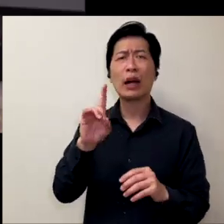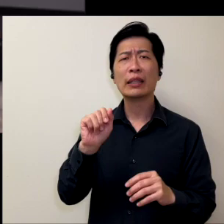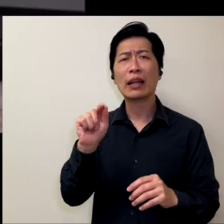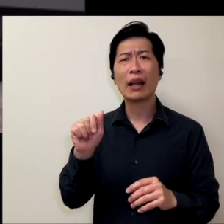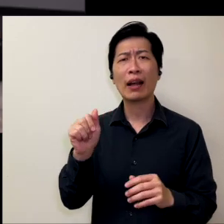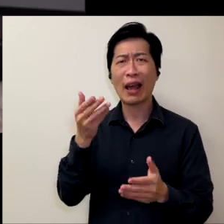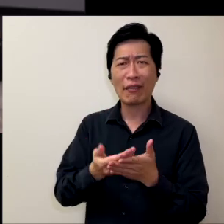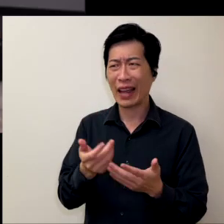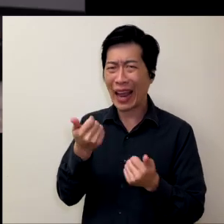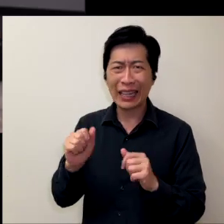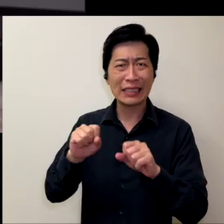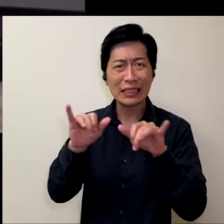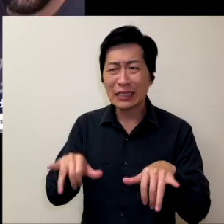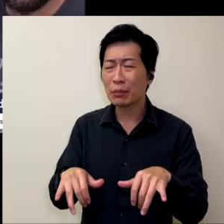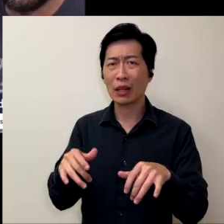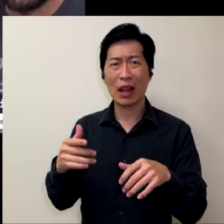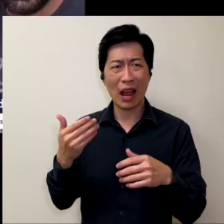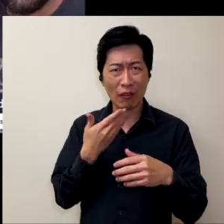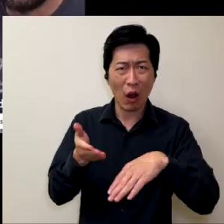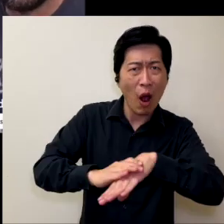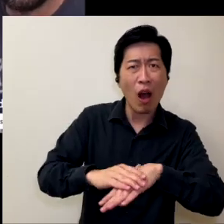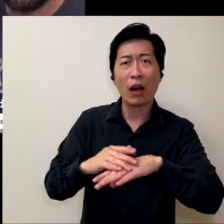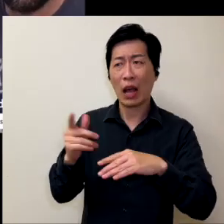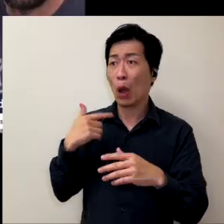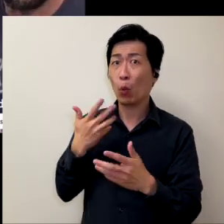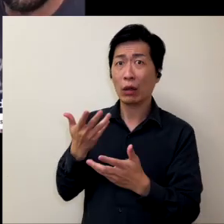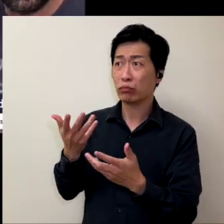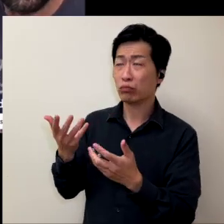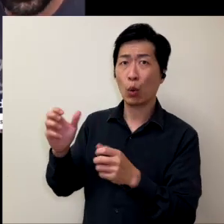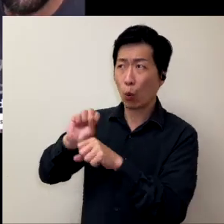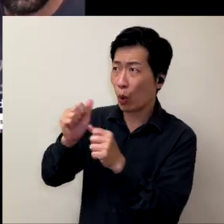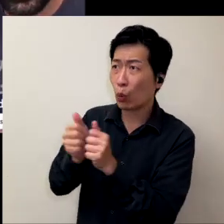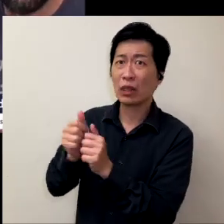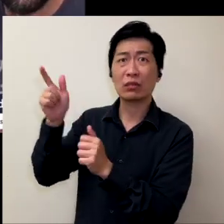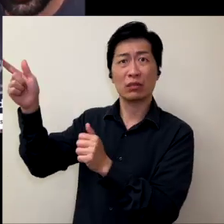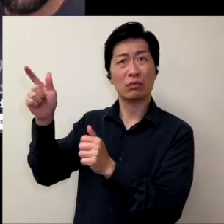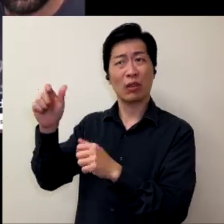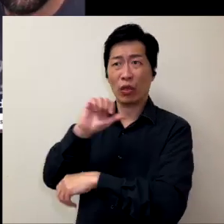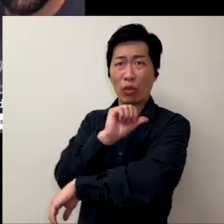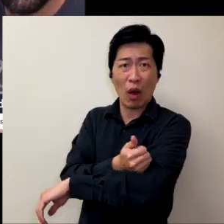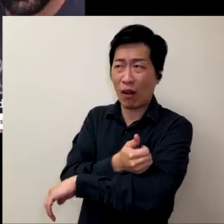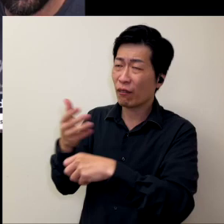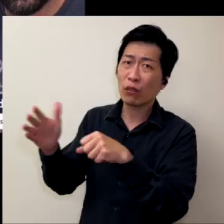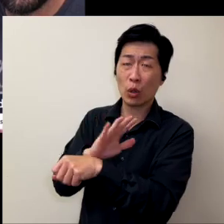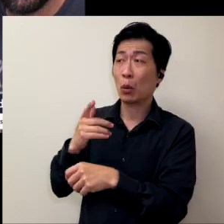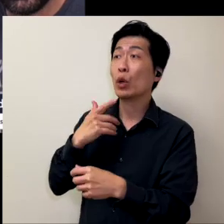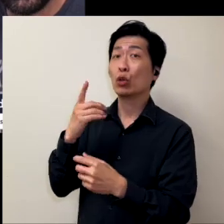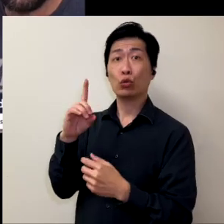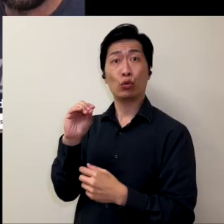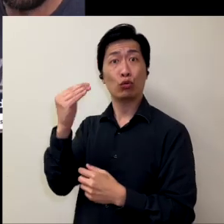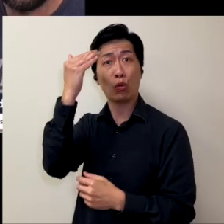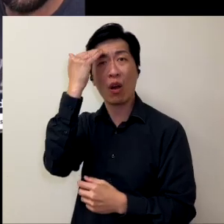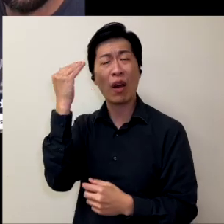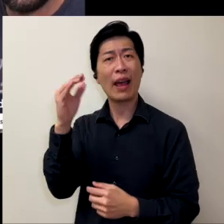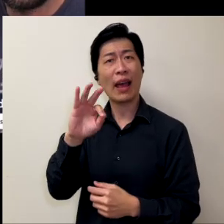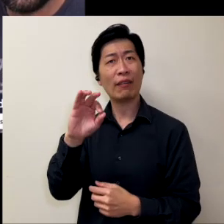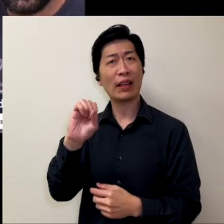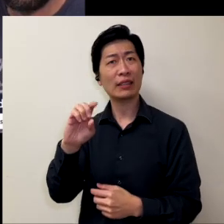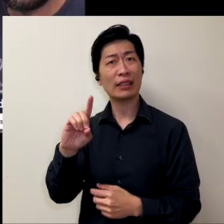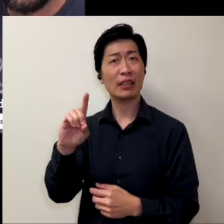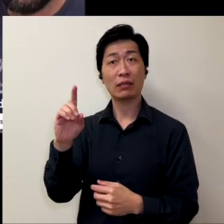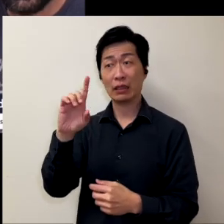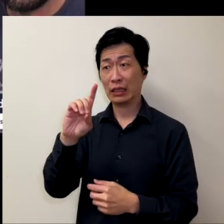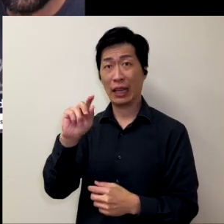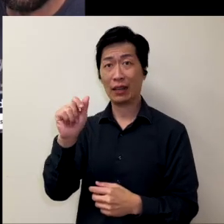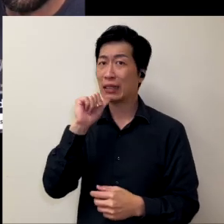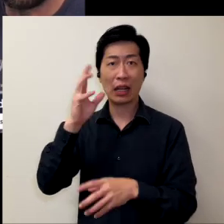this tragic case, we have no data evidence that any system was or was not enabled and have cooperated with authorities fully. So what we do know is that